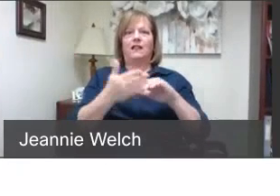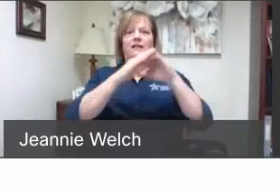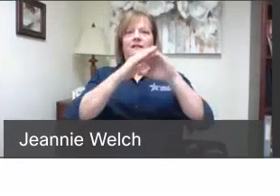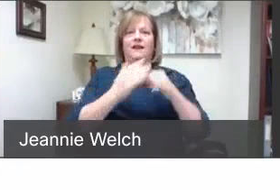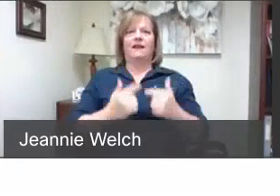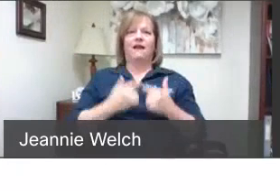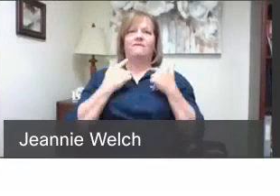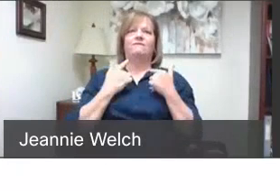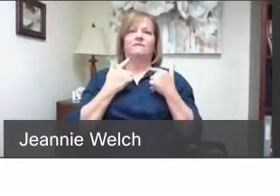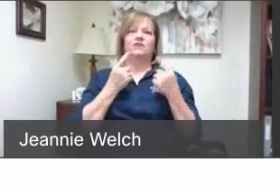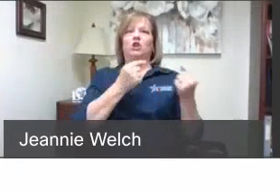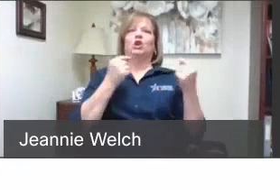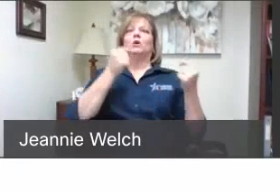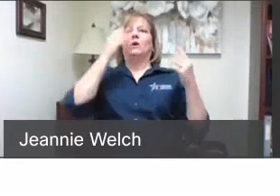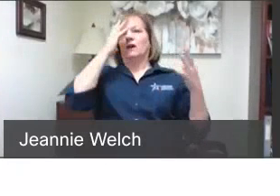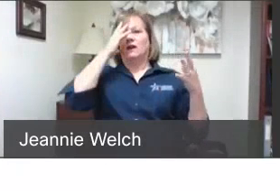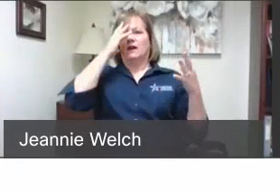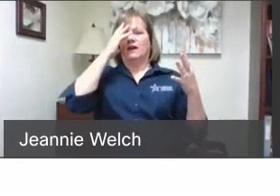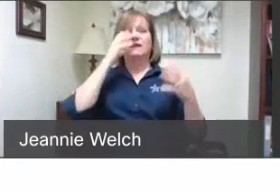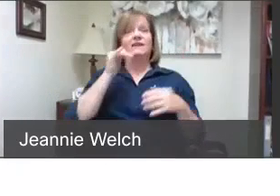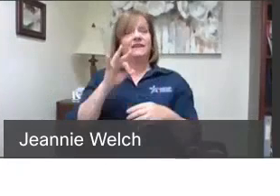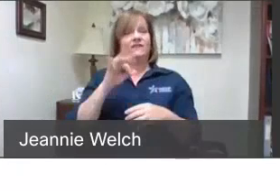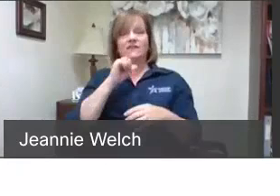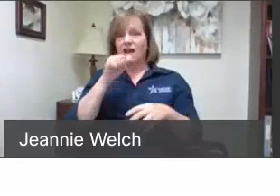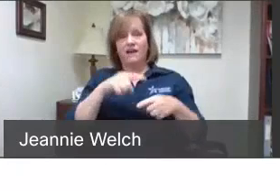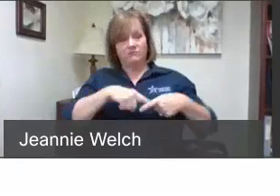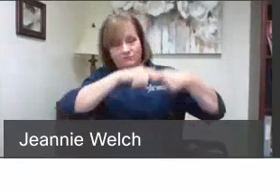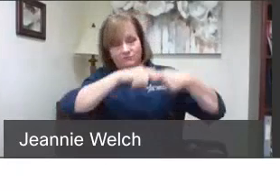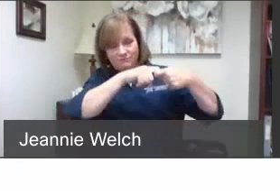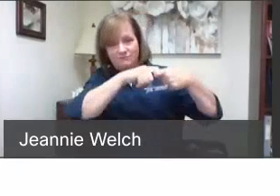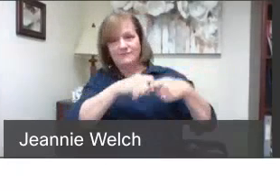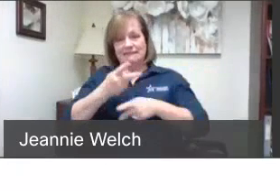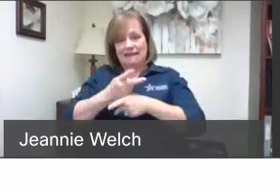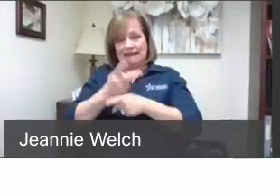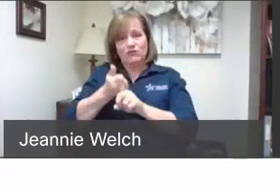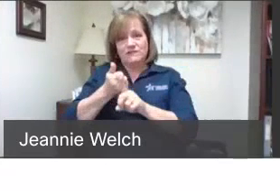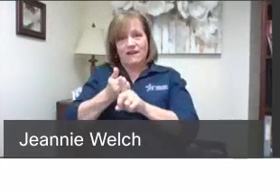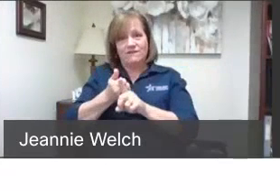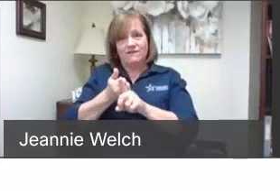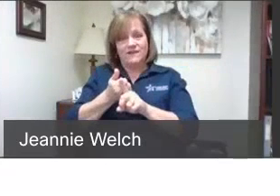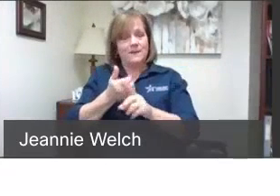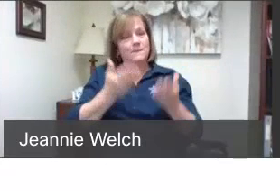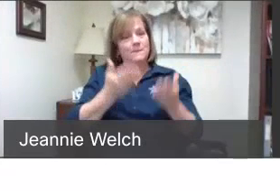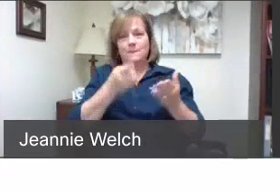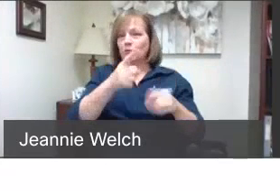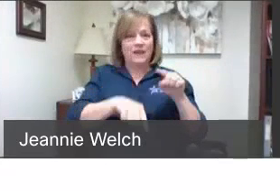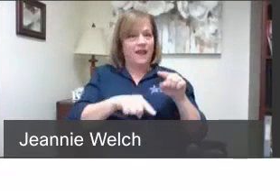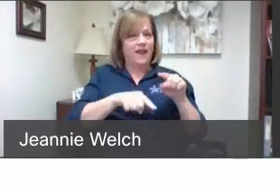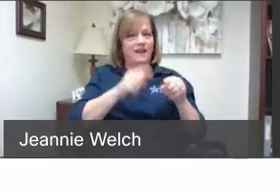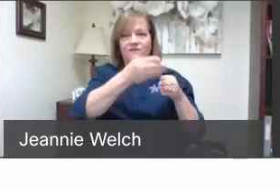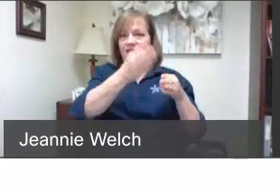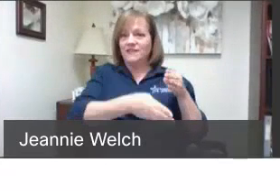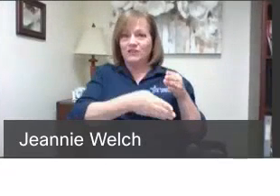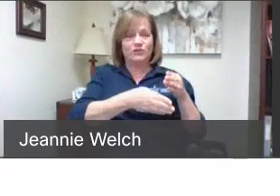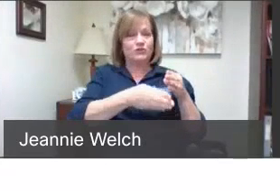happens. And so if you don't self-care and take time for yourself, you can wind up and not reach your destination. And our destination